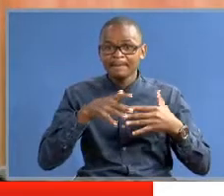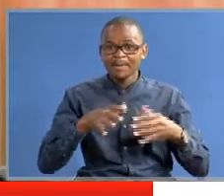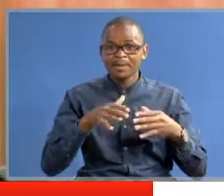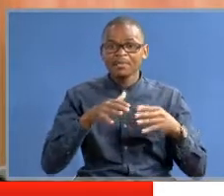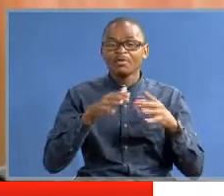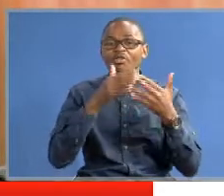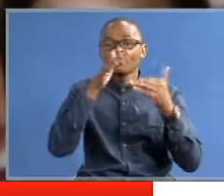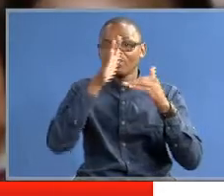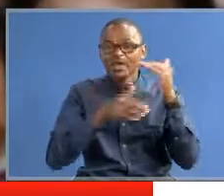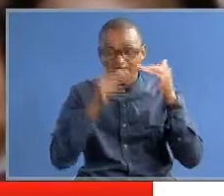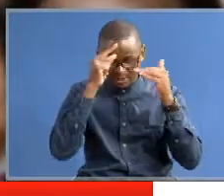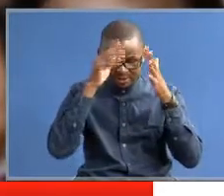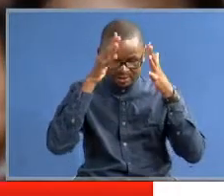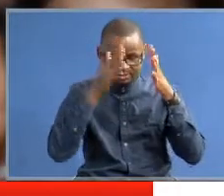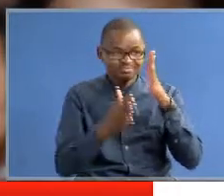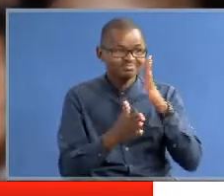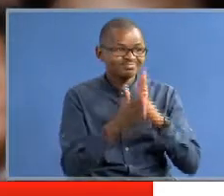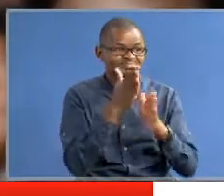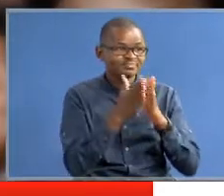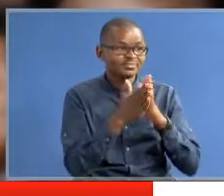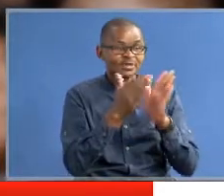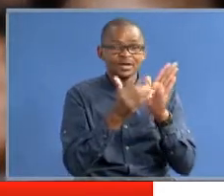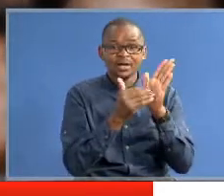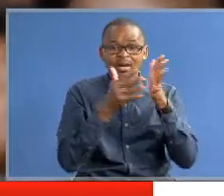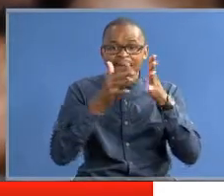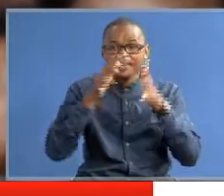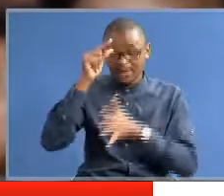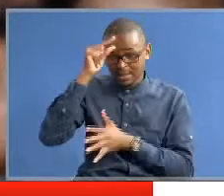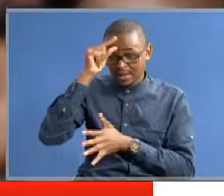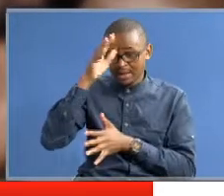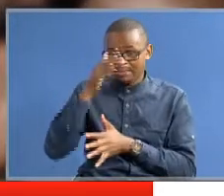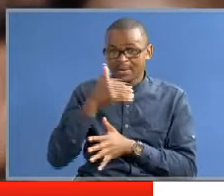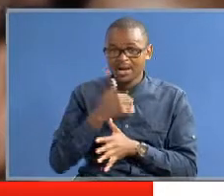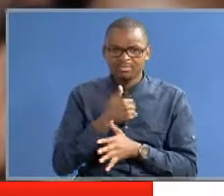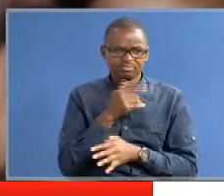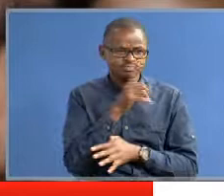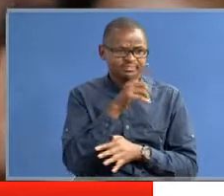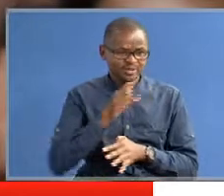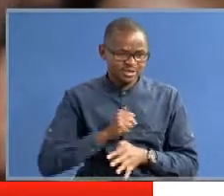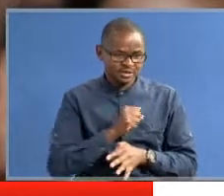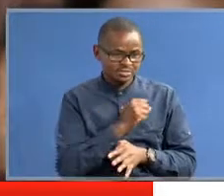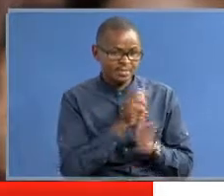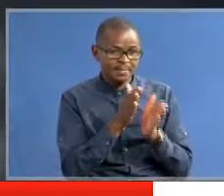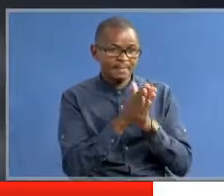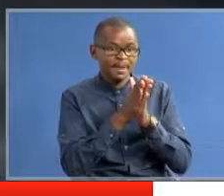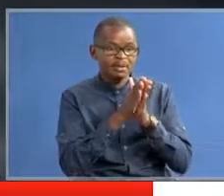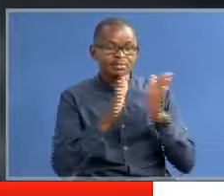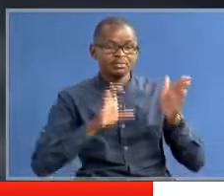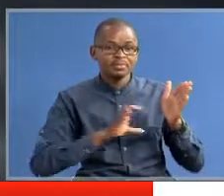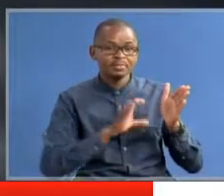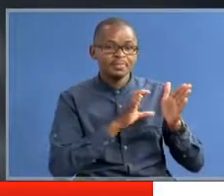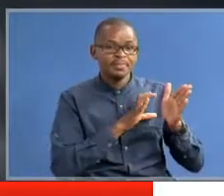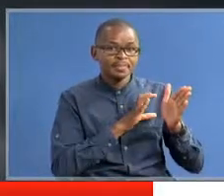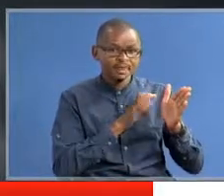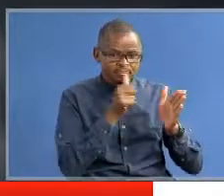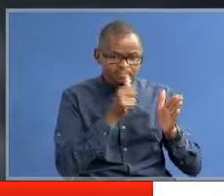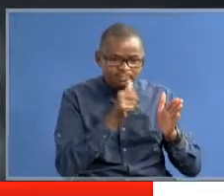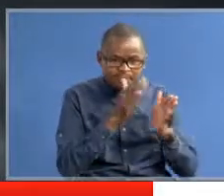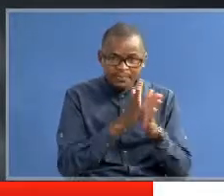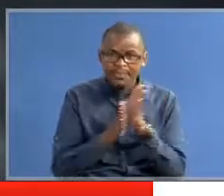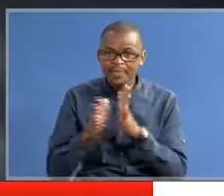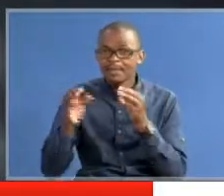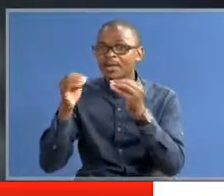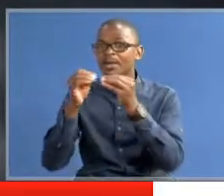will hurt the governor. In a quick rejoinder, Machakos Governor Alfred Mutua has accused the Senate Public Accounts Committee of secretly